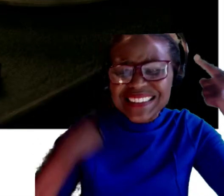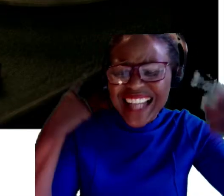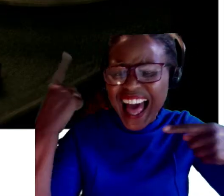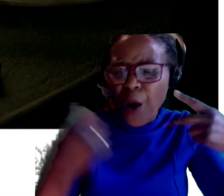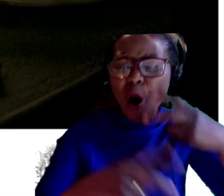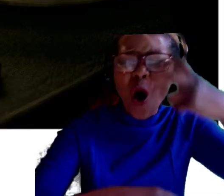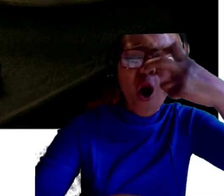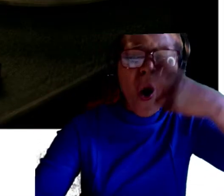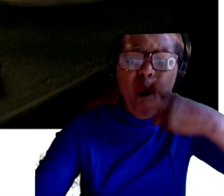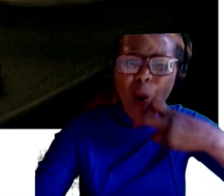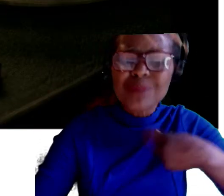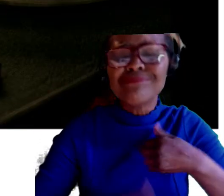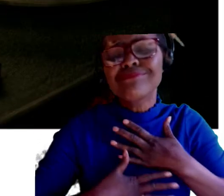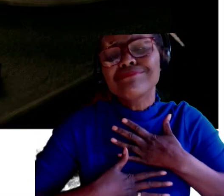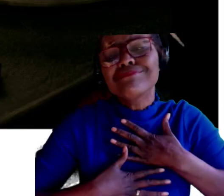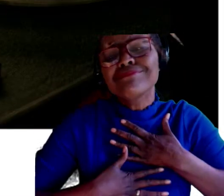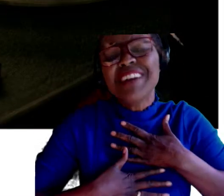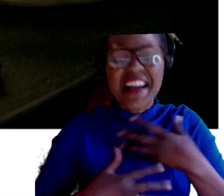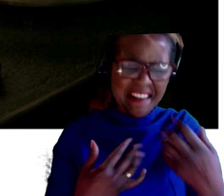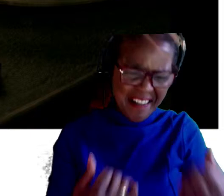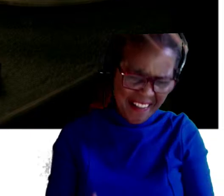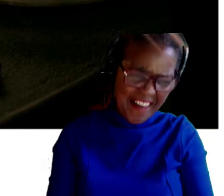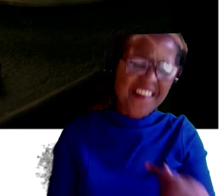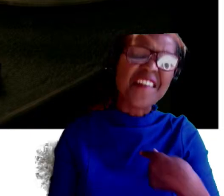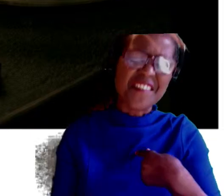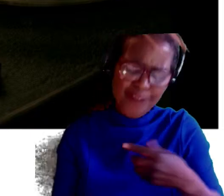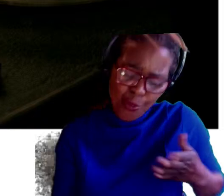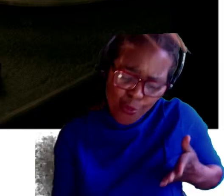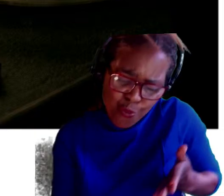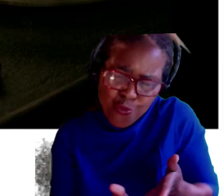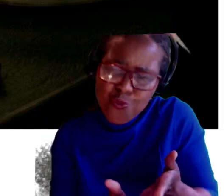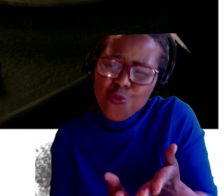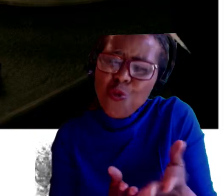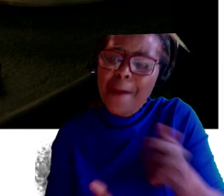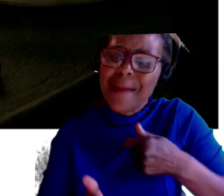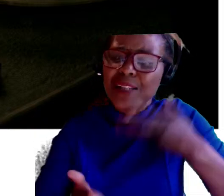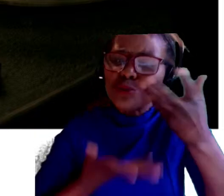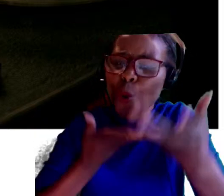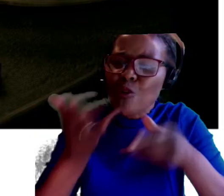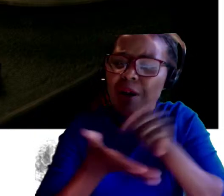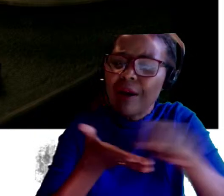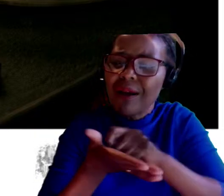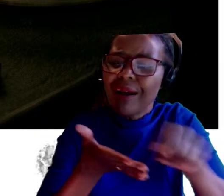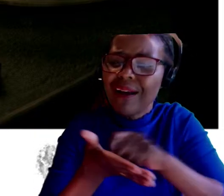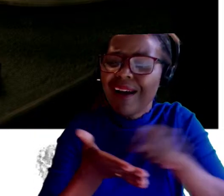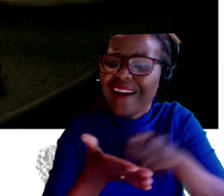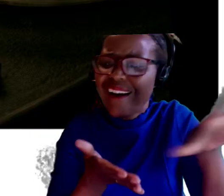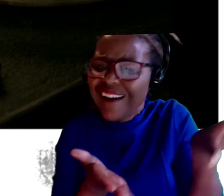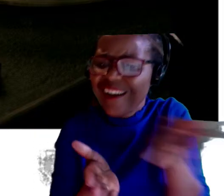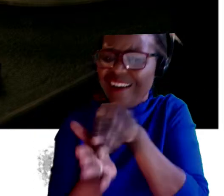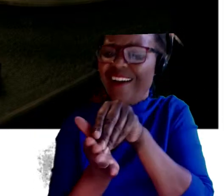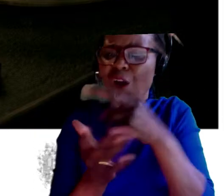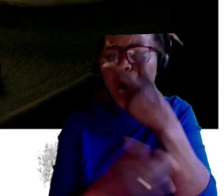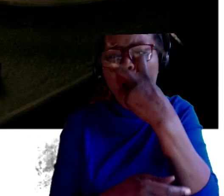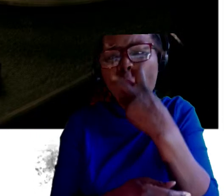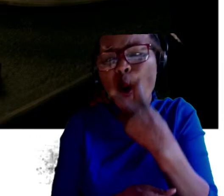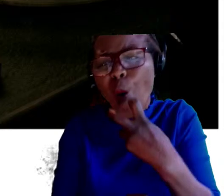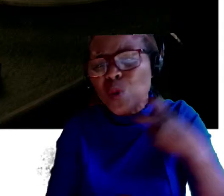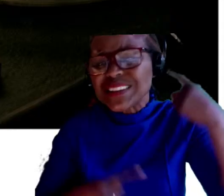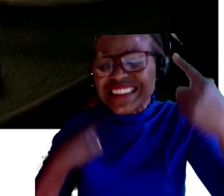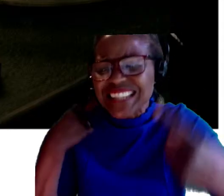my personal resonances. I carry them through into the stories I write. In any medium, my work tends to feature